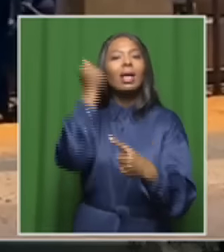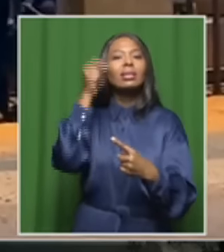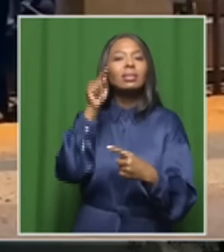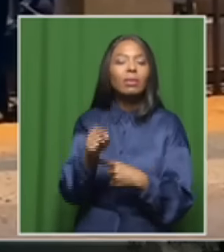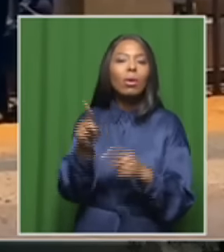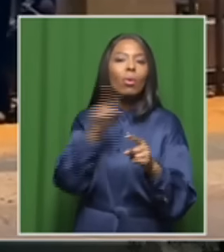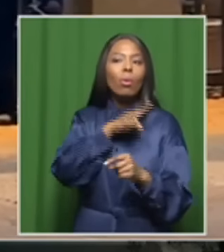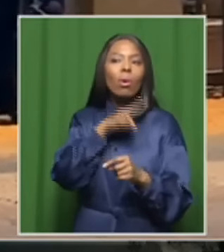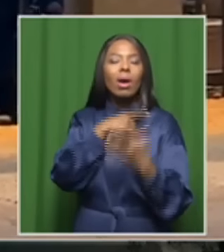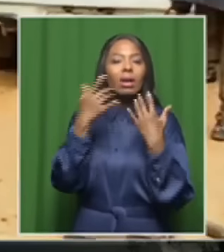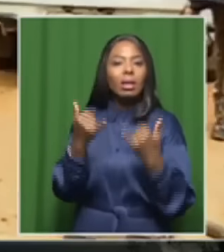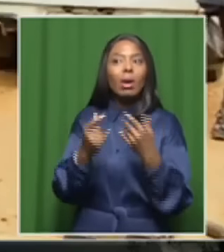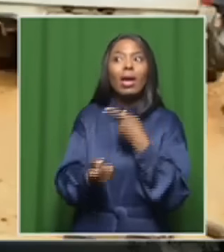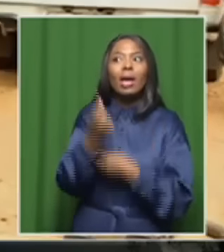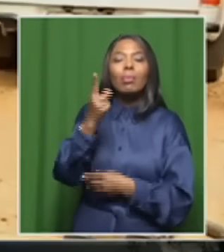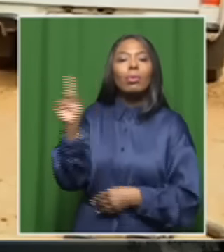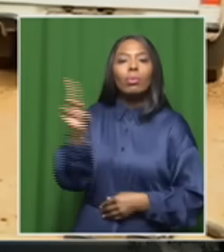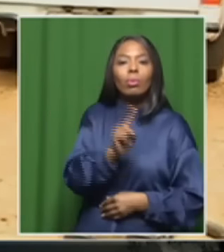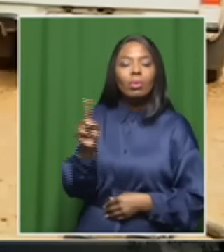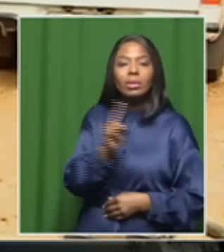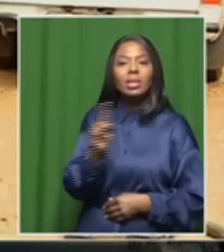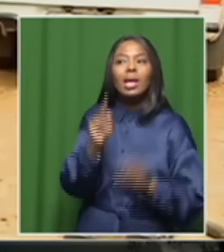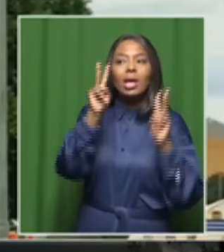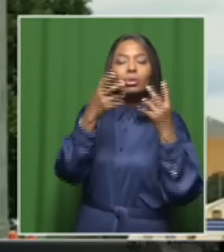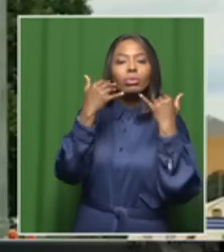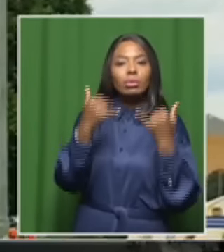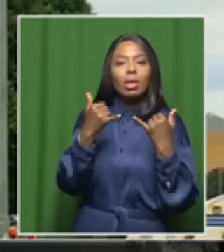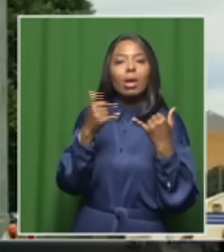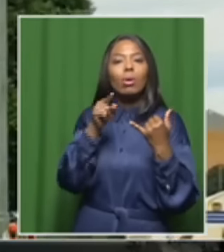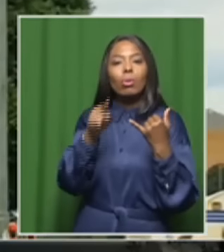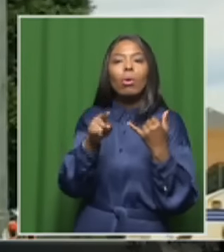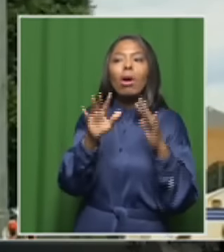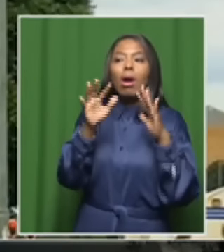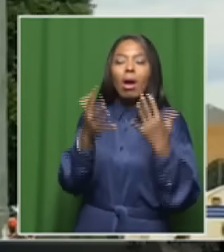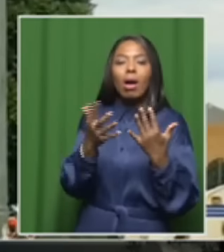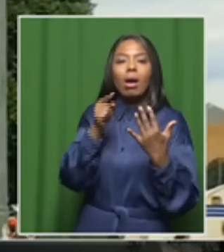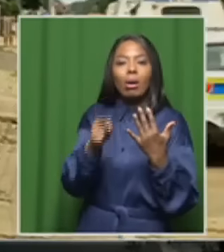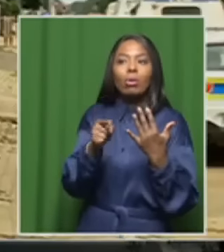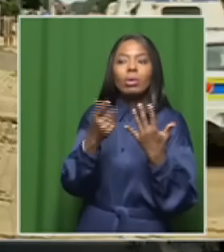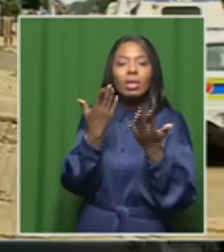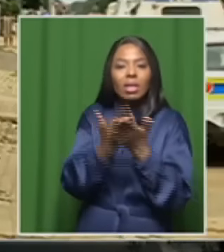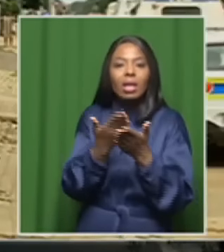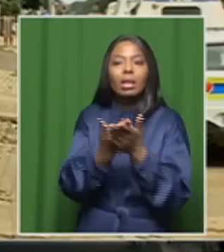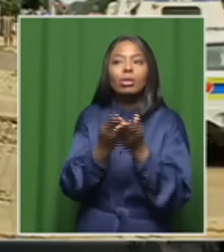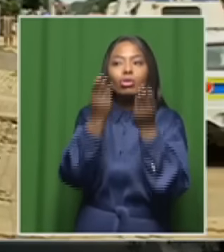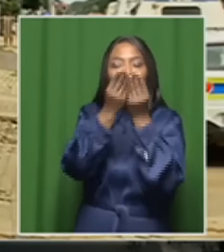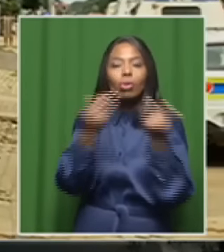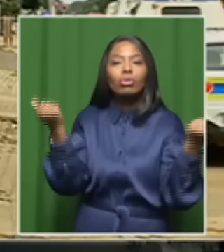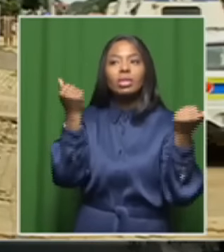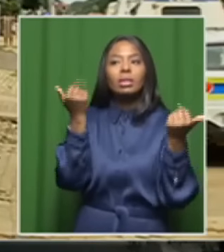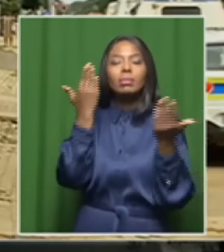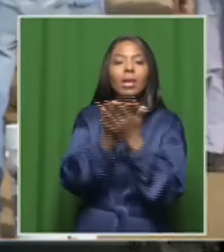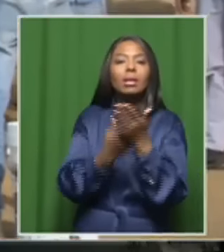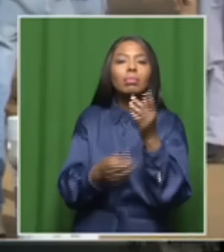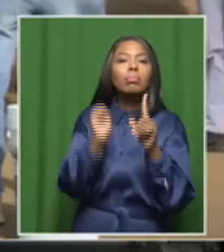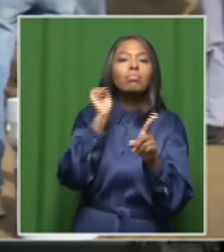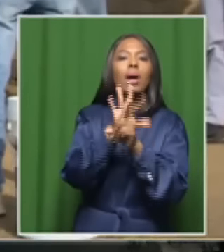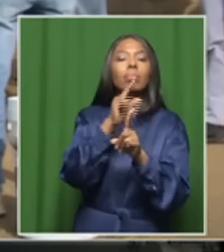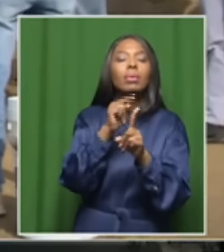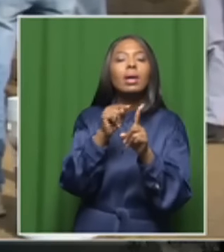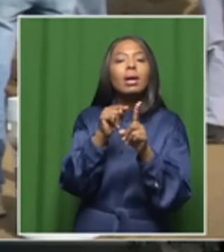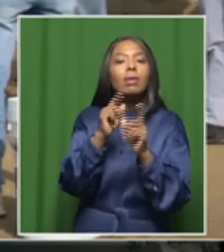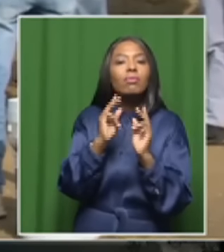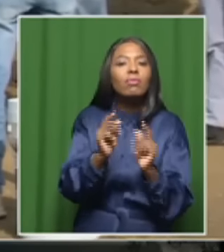comes down to then the practical implementation of some of the solutions that needs to happen, and it needs to